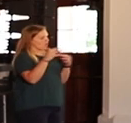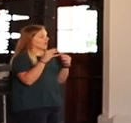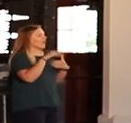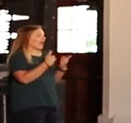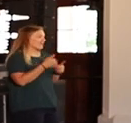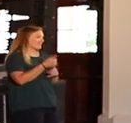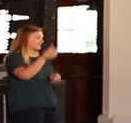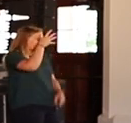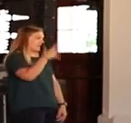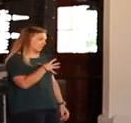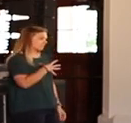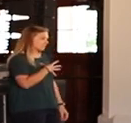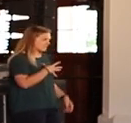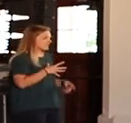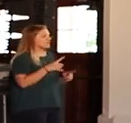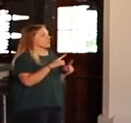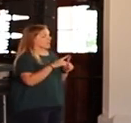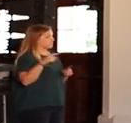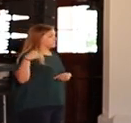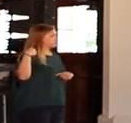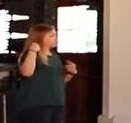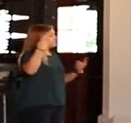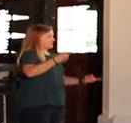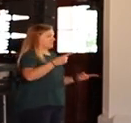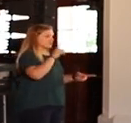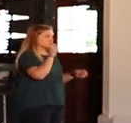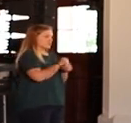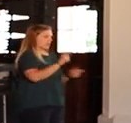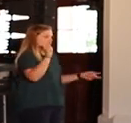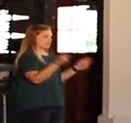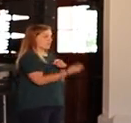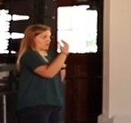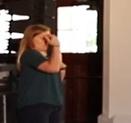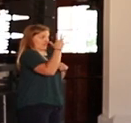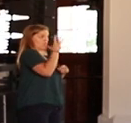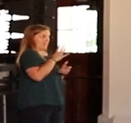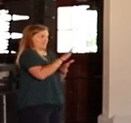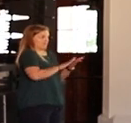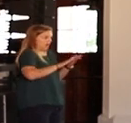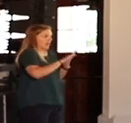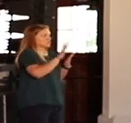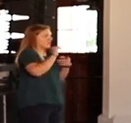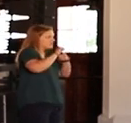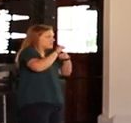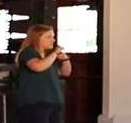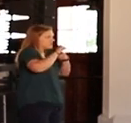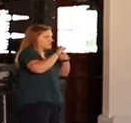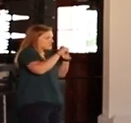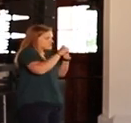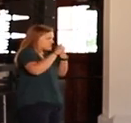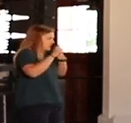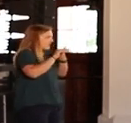men. We have come a long, long way since then, and we know that women's colleges train leaders in the kind of